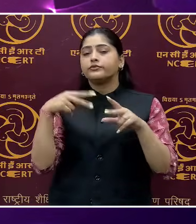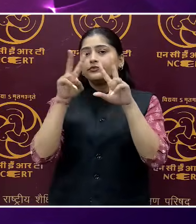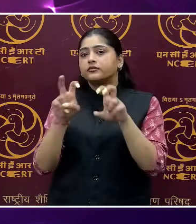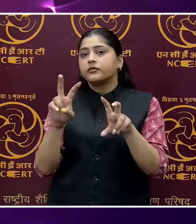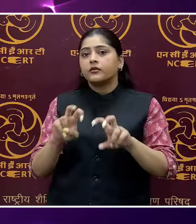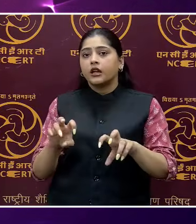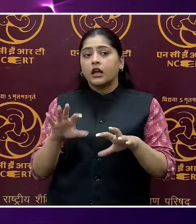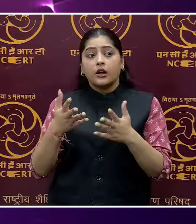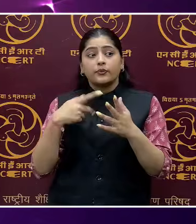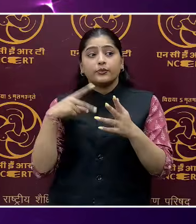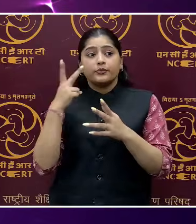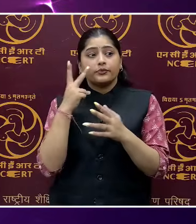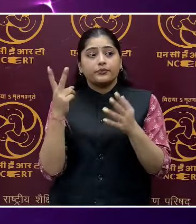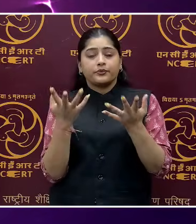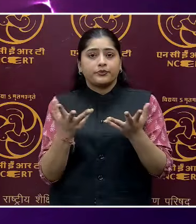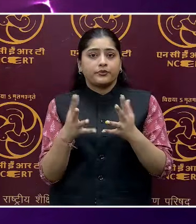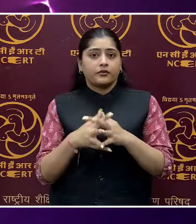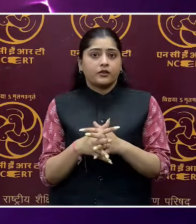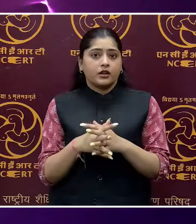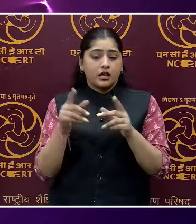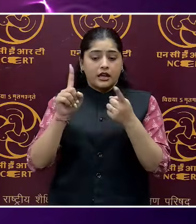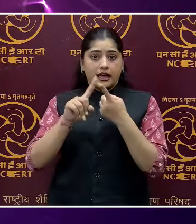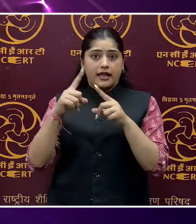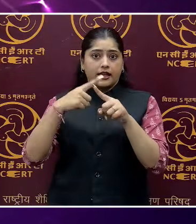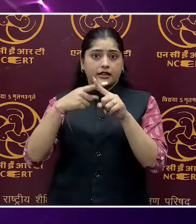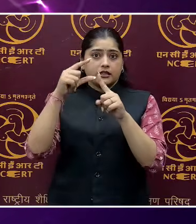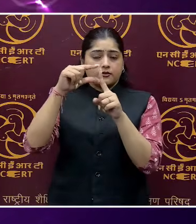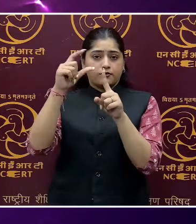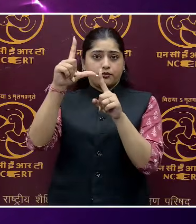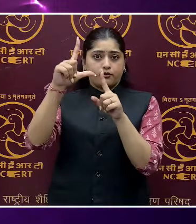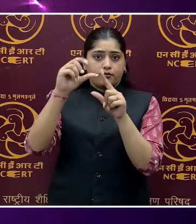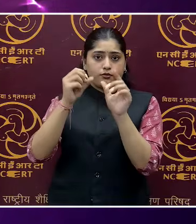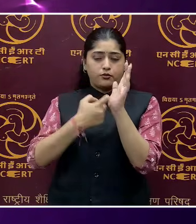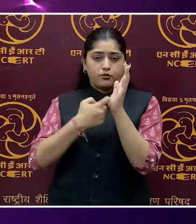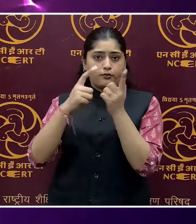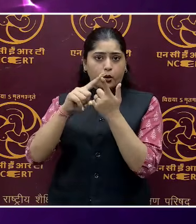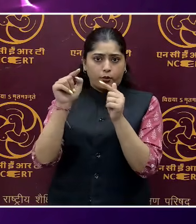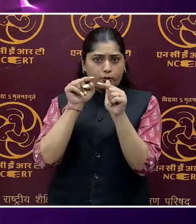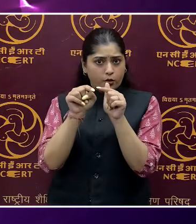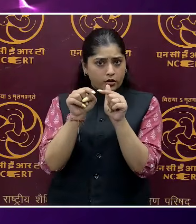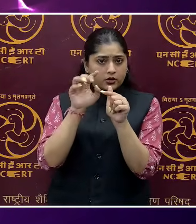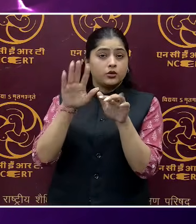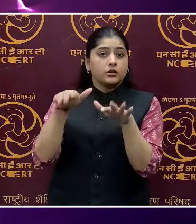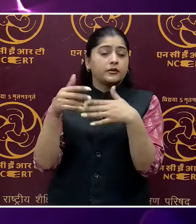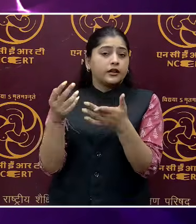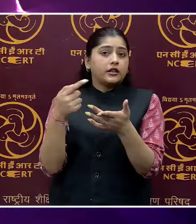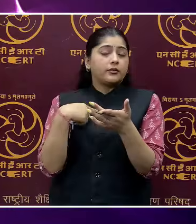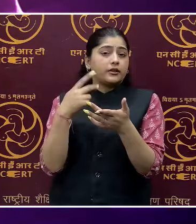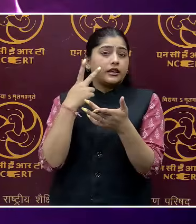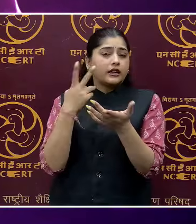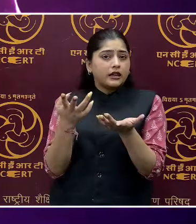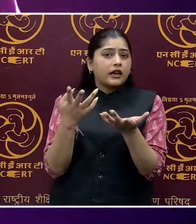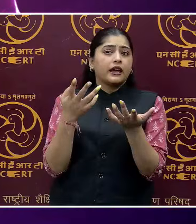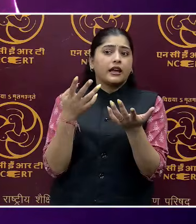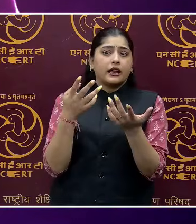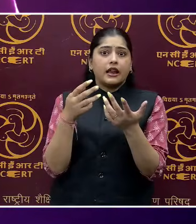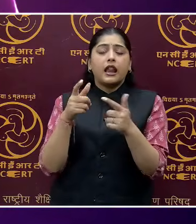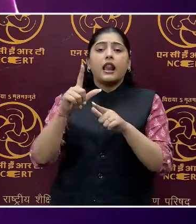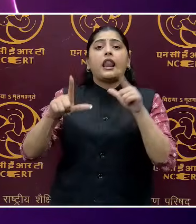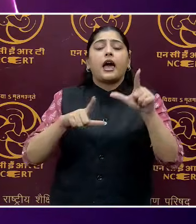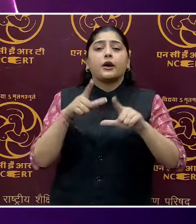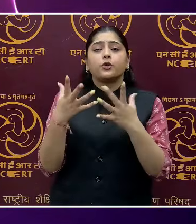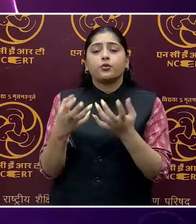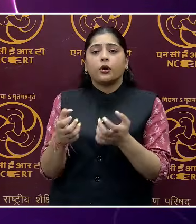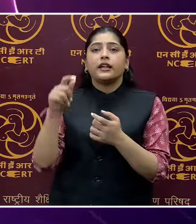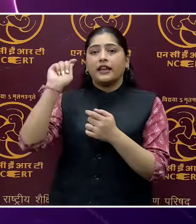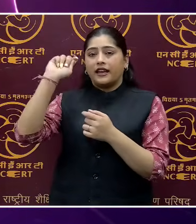Explore, I'll select English medium. You can select Hindi medium also if you want to explore the content in Hindi.